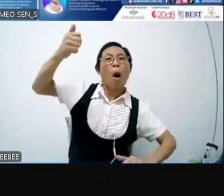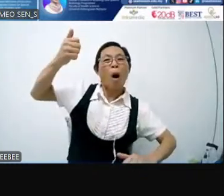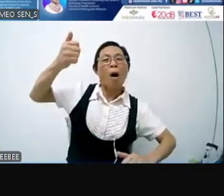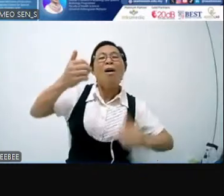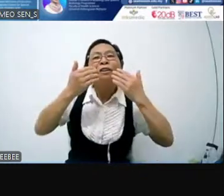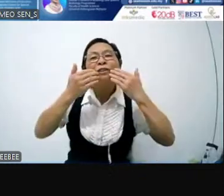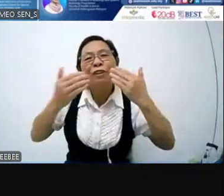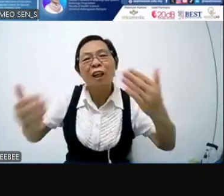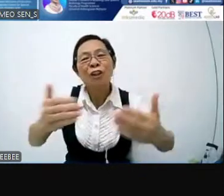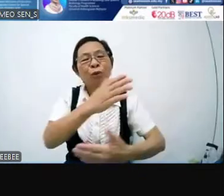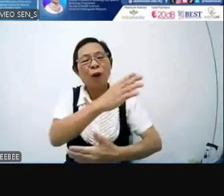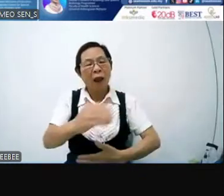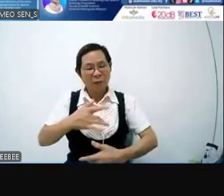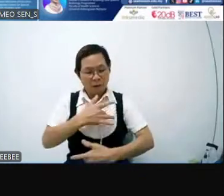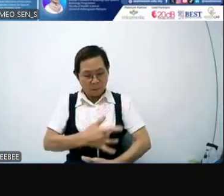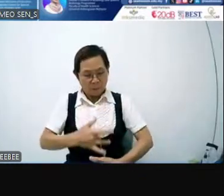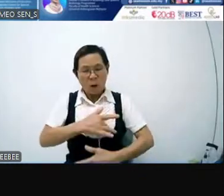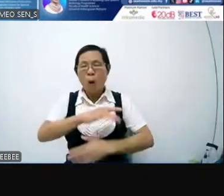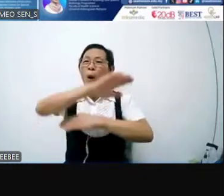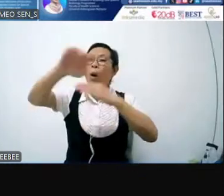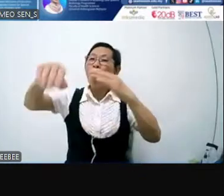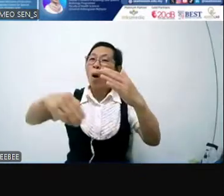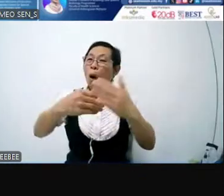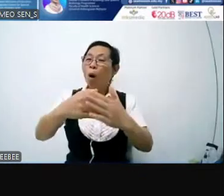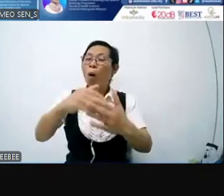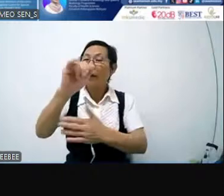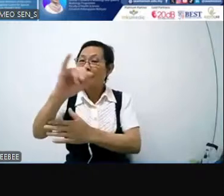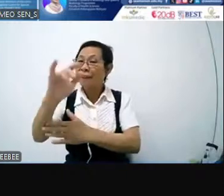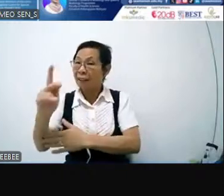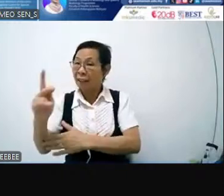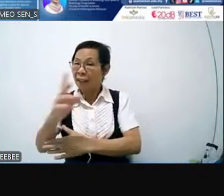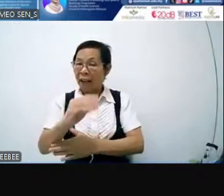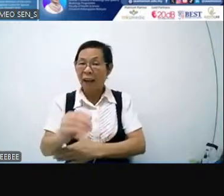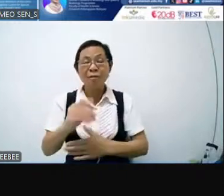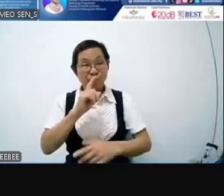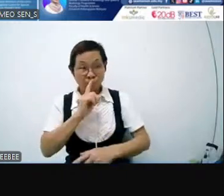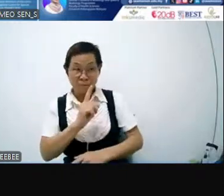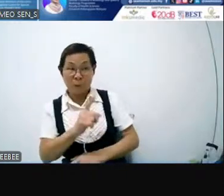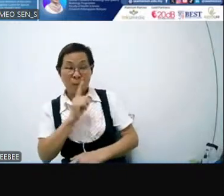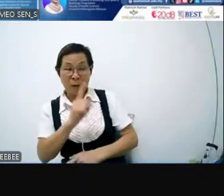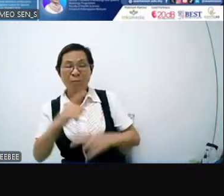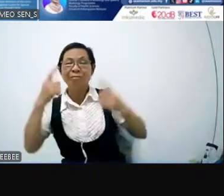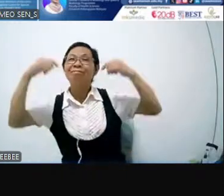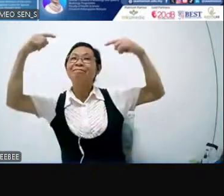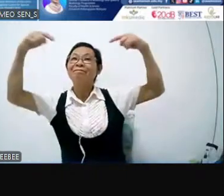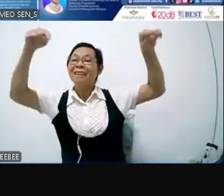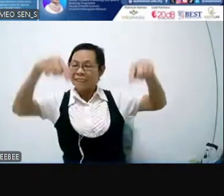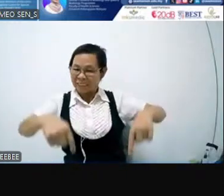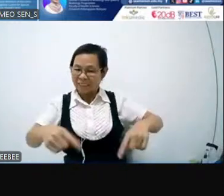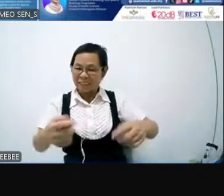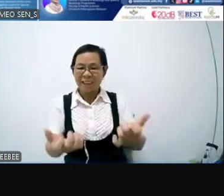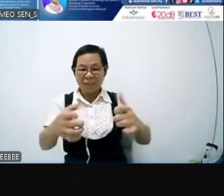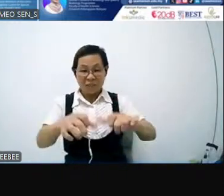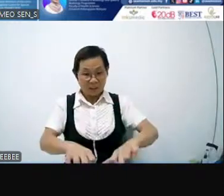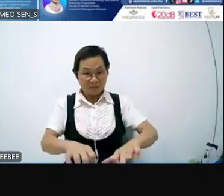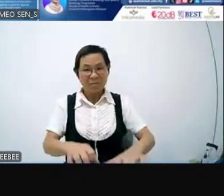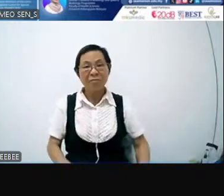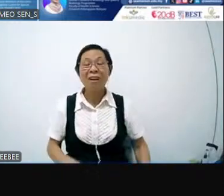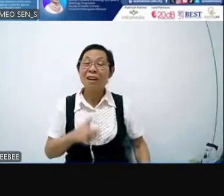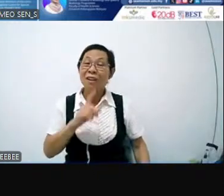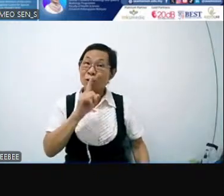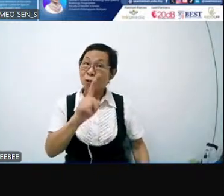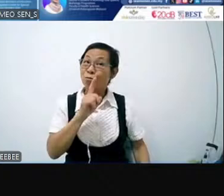and appreciation to all committee members in ensuring the success of this event. It is a